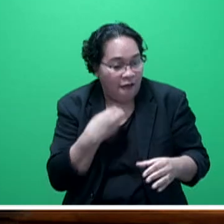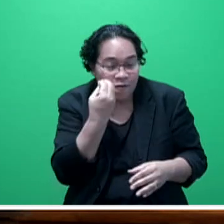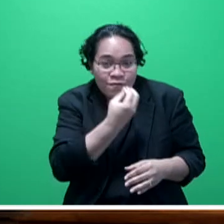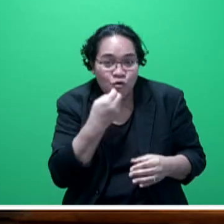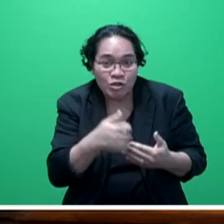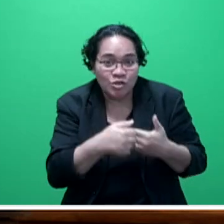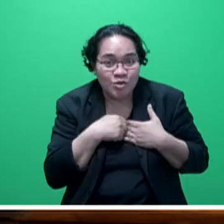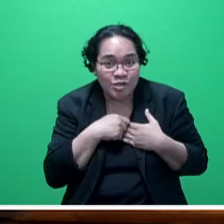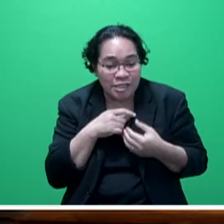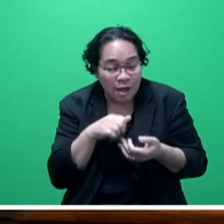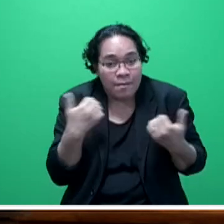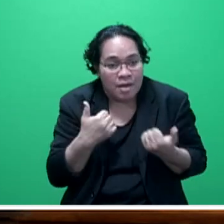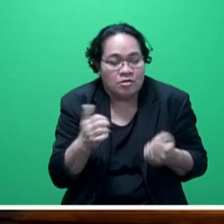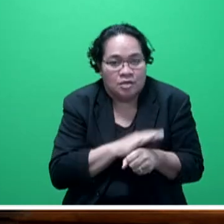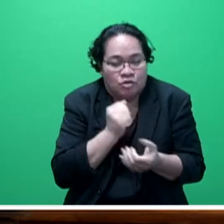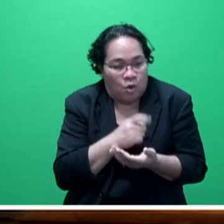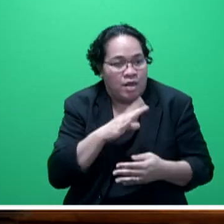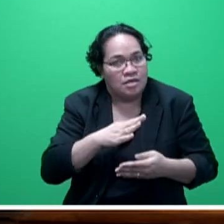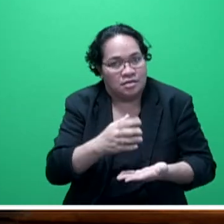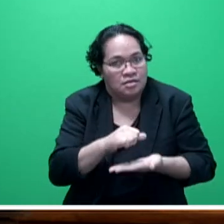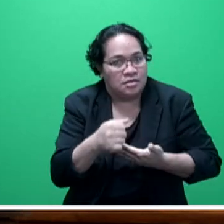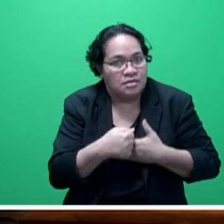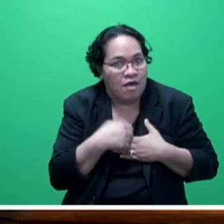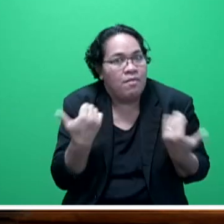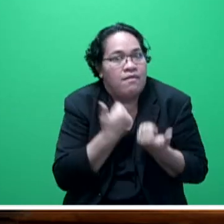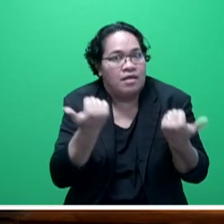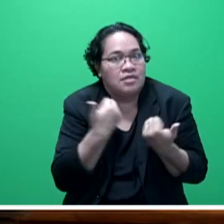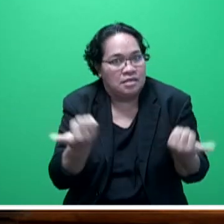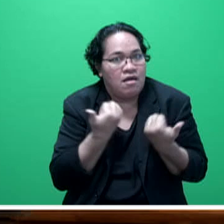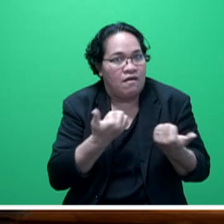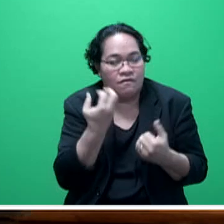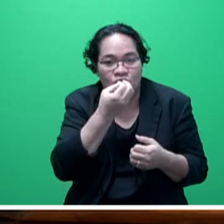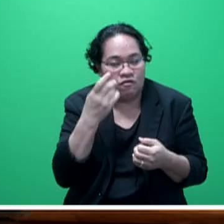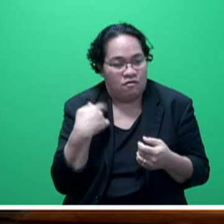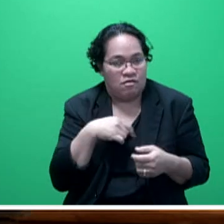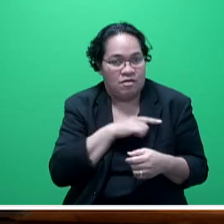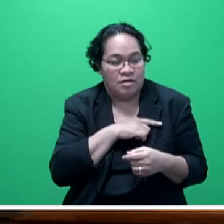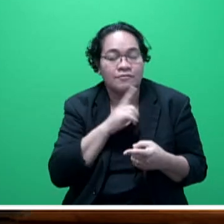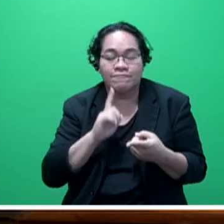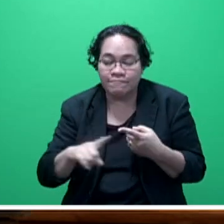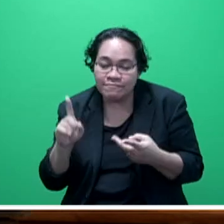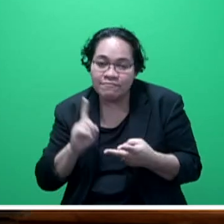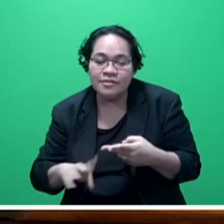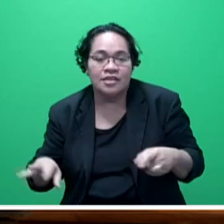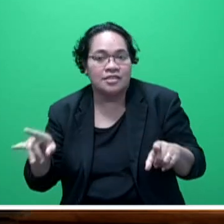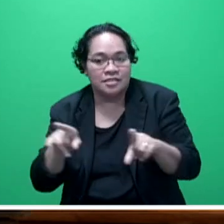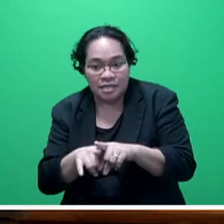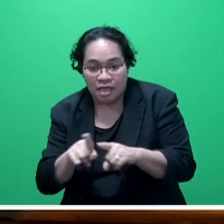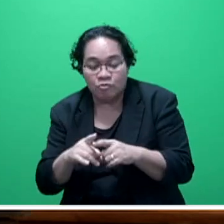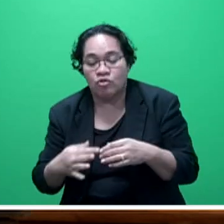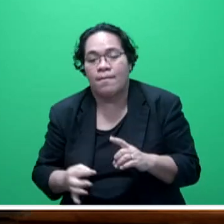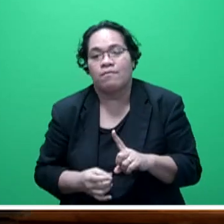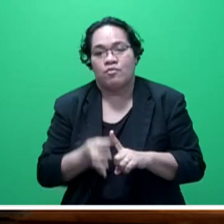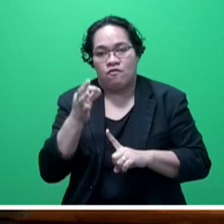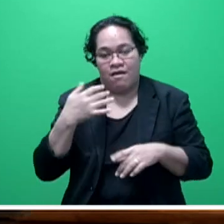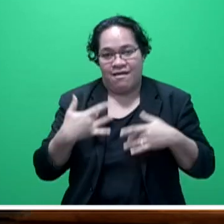import bills while boosting our exports, and ultimately improve the living standard and